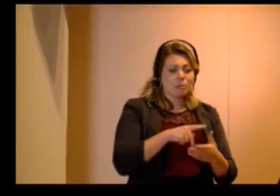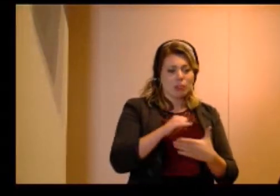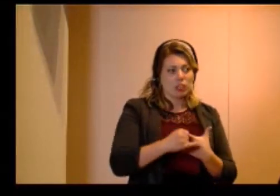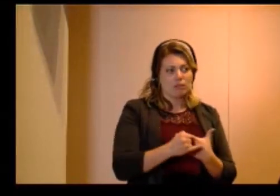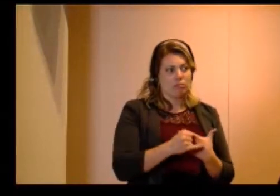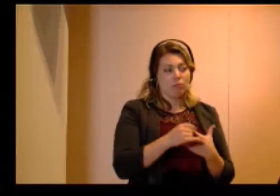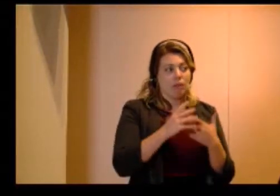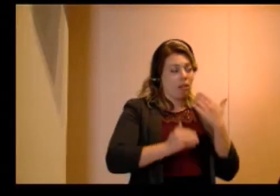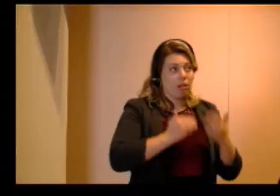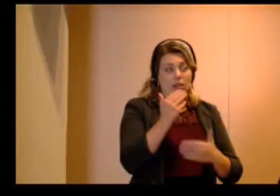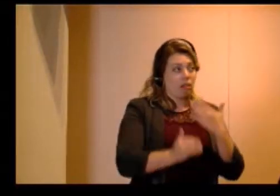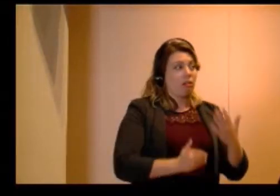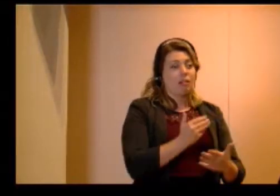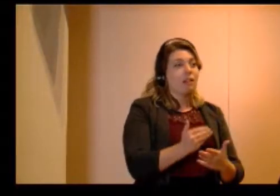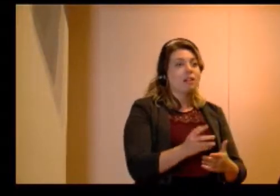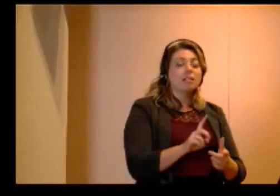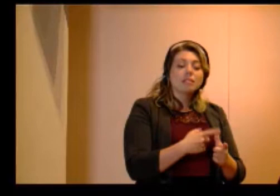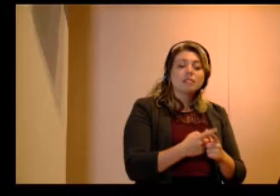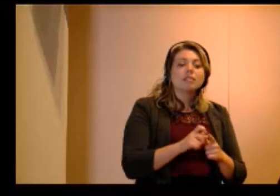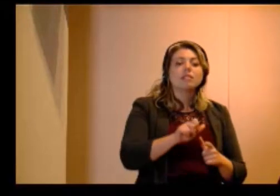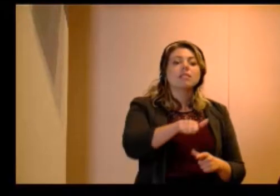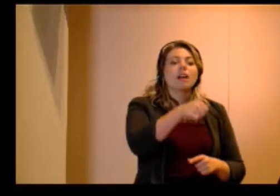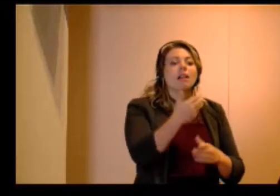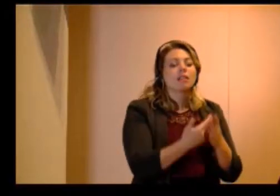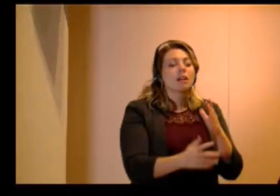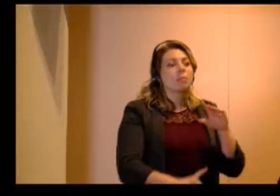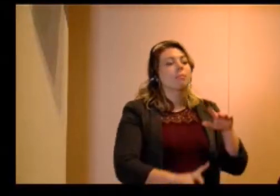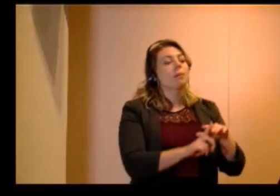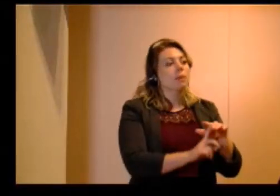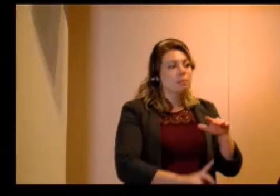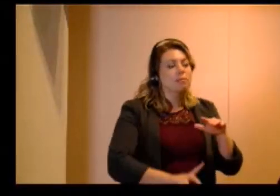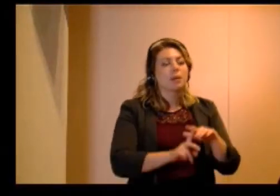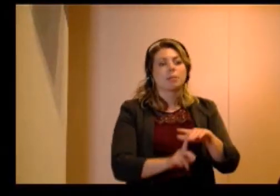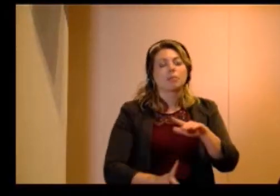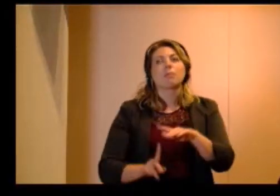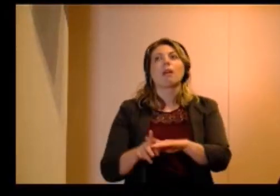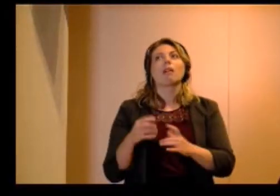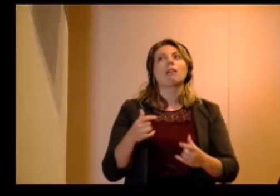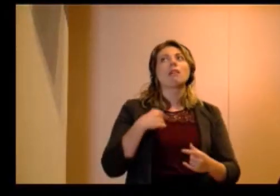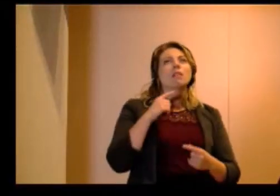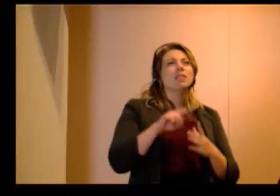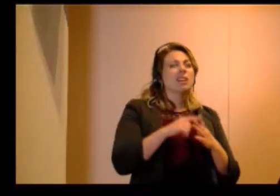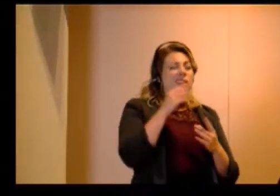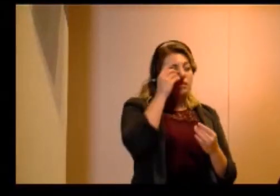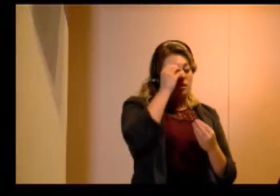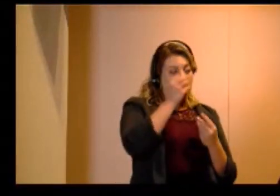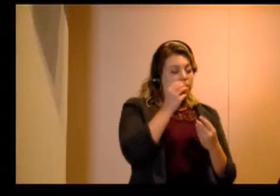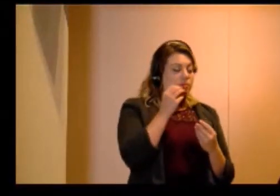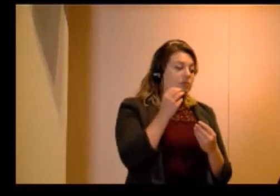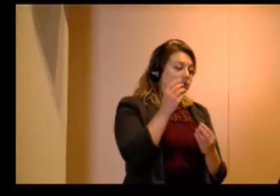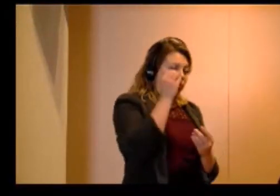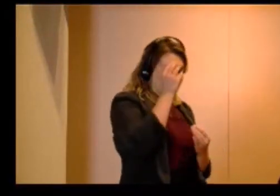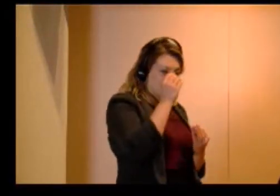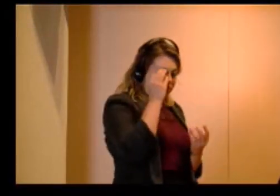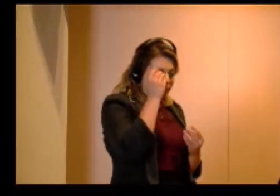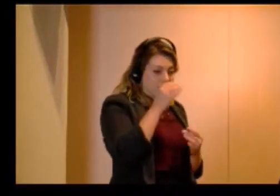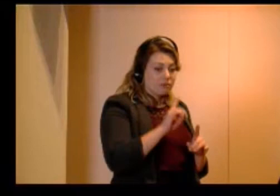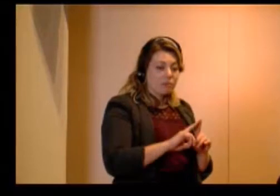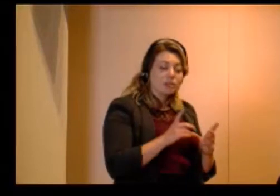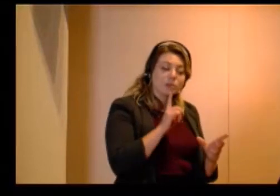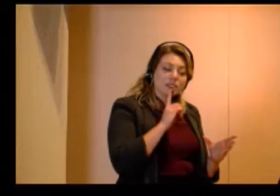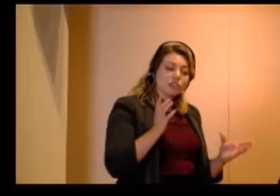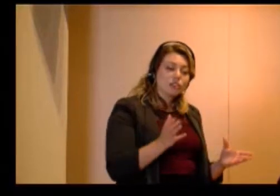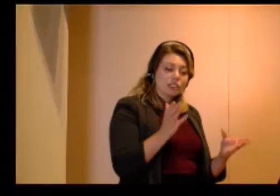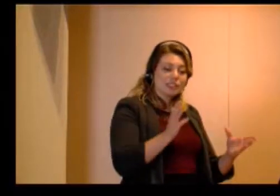our pants, and then all of these other things came to light that we're really starting to think about and getting out and encouraging the community, I